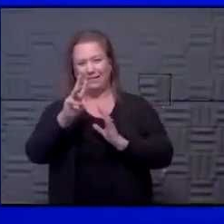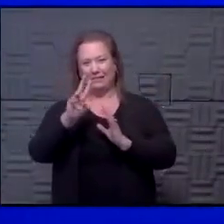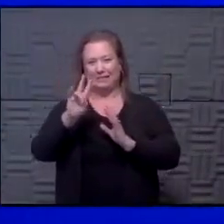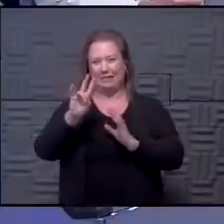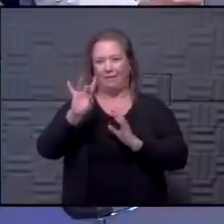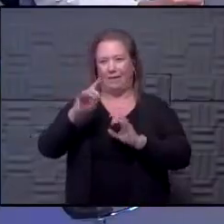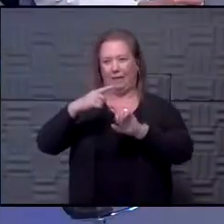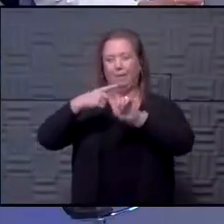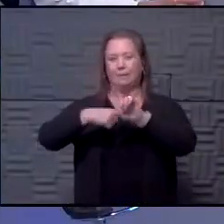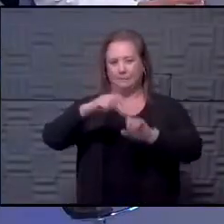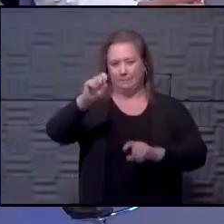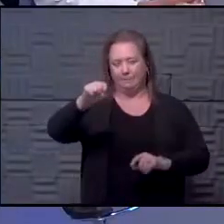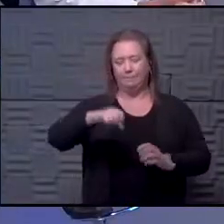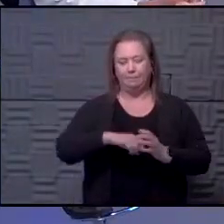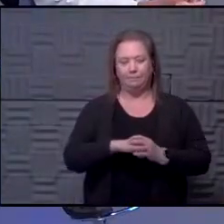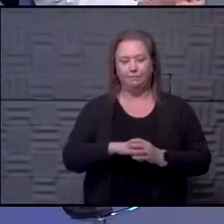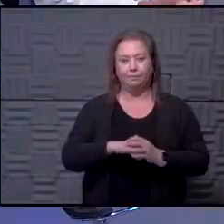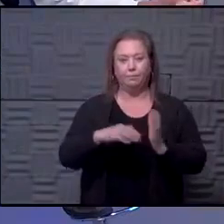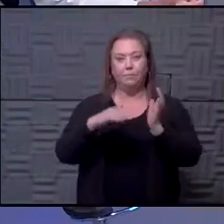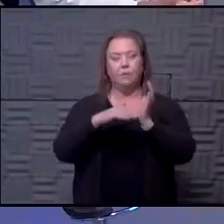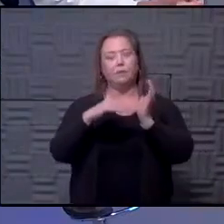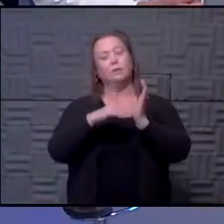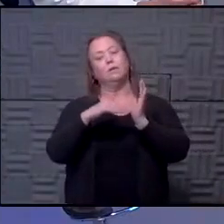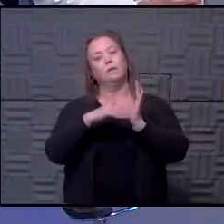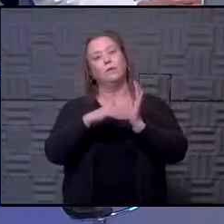months. That's what we talked about, yeah. And Dr.